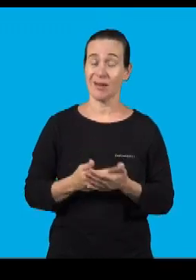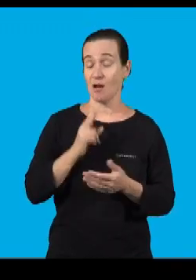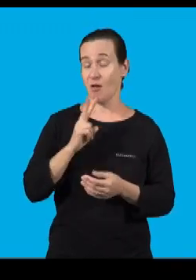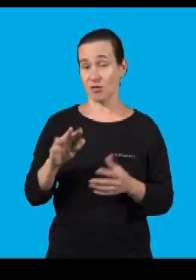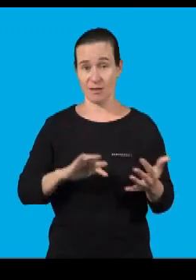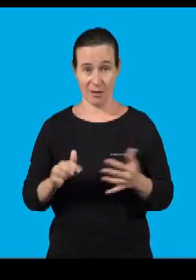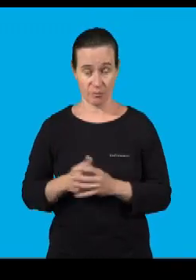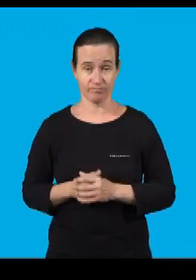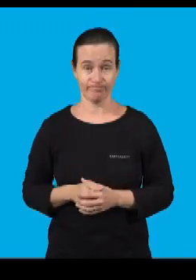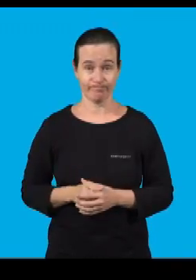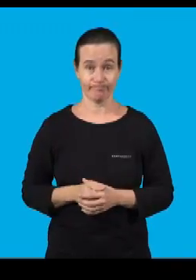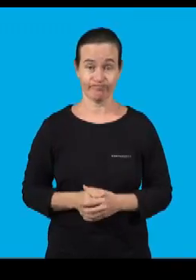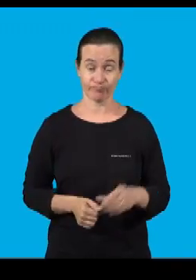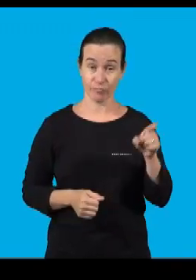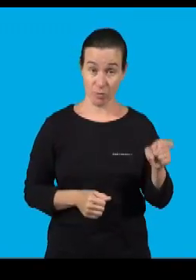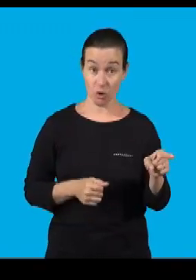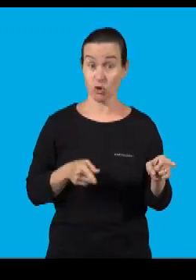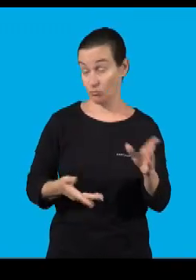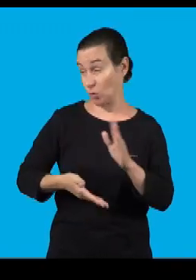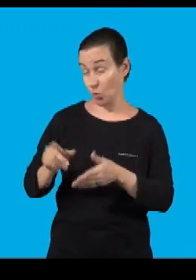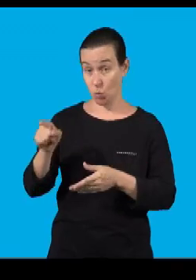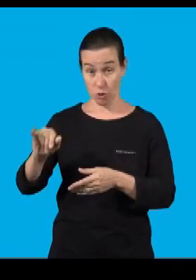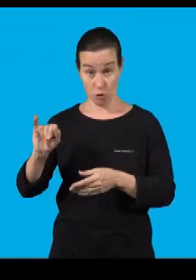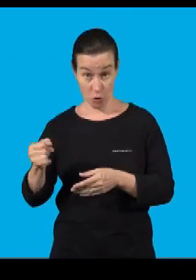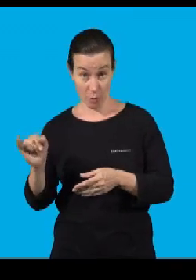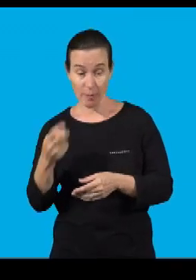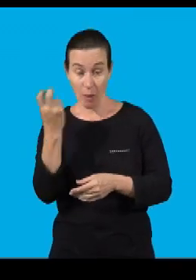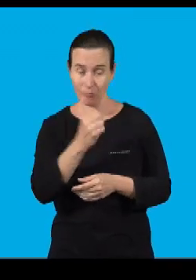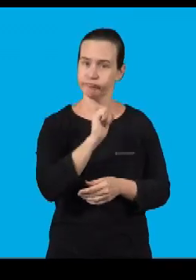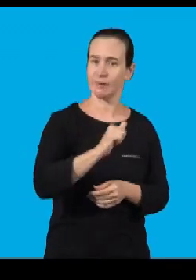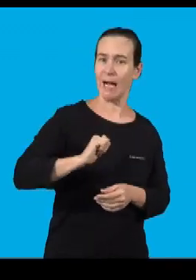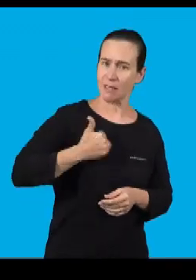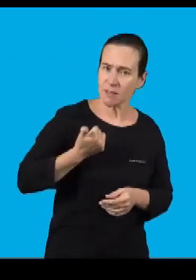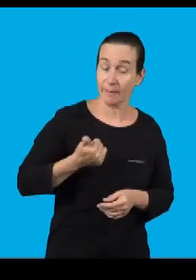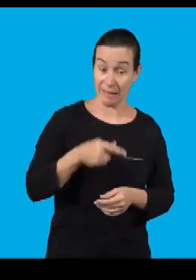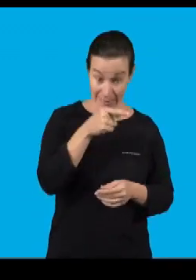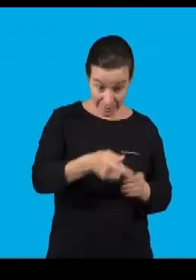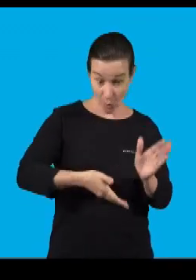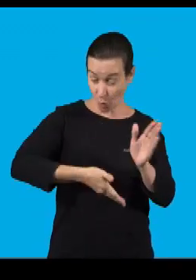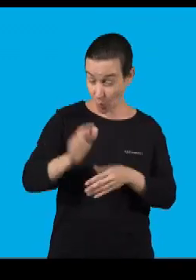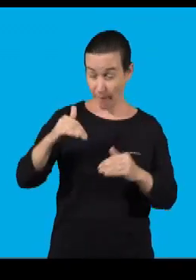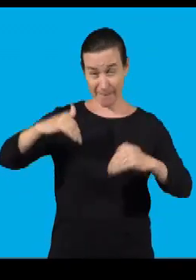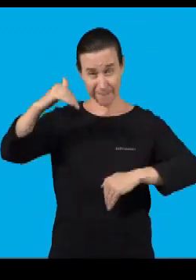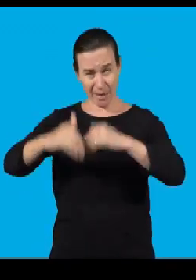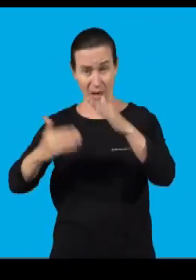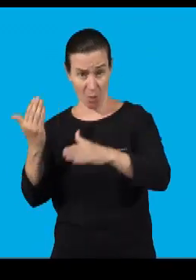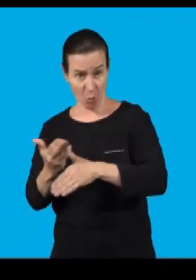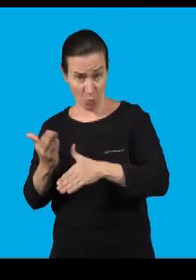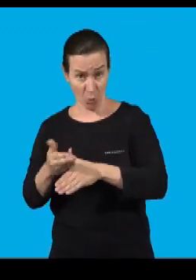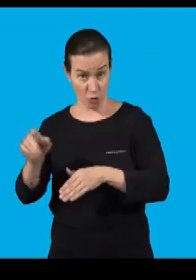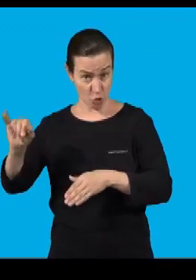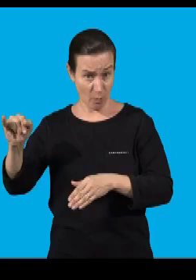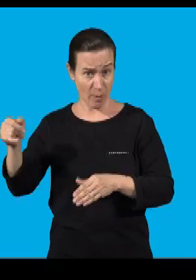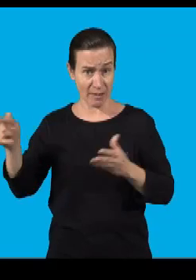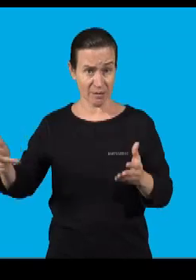our response reveals. Our solution says, she actually went to look for her husband, who went to work on the mines, all